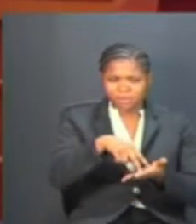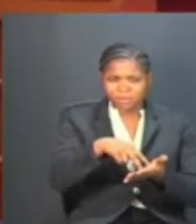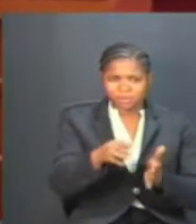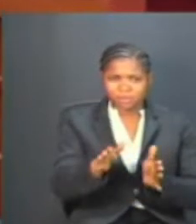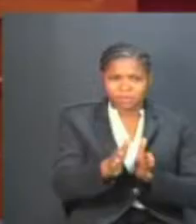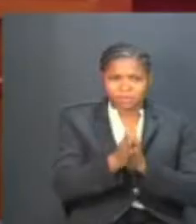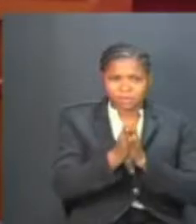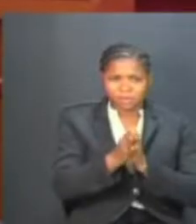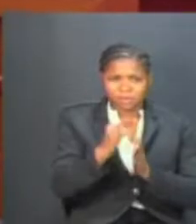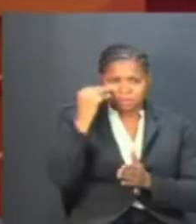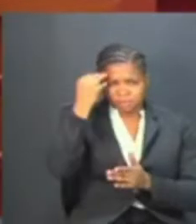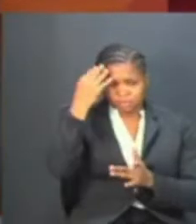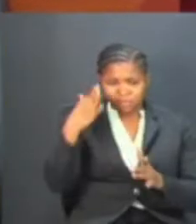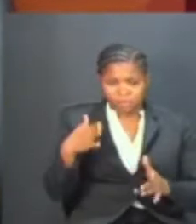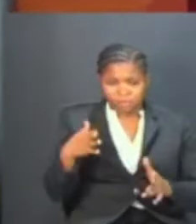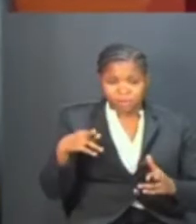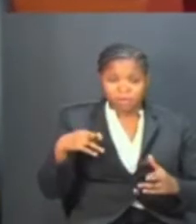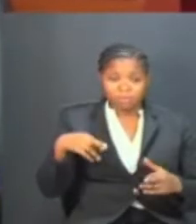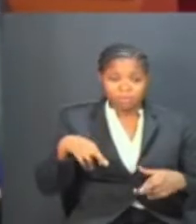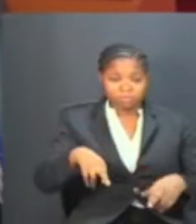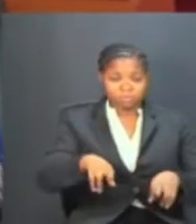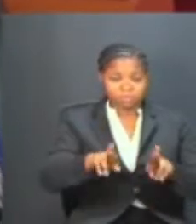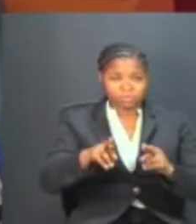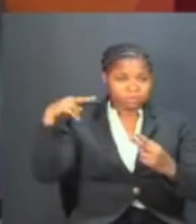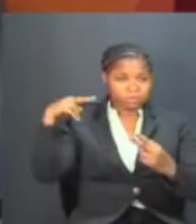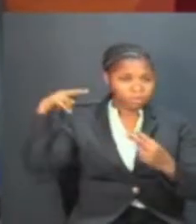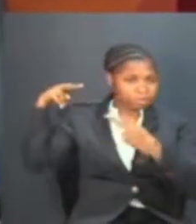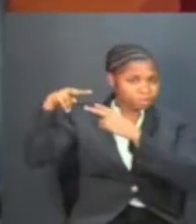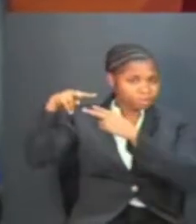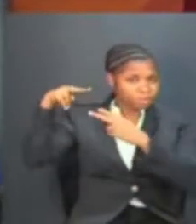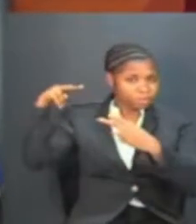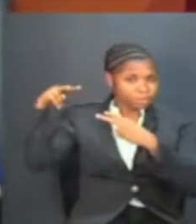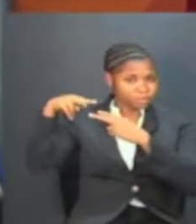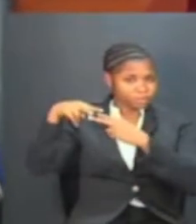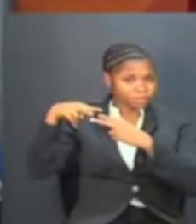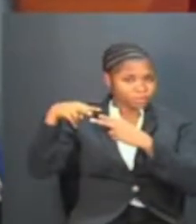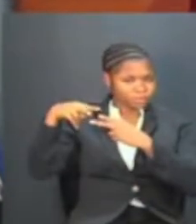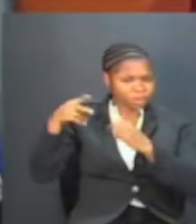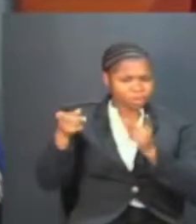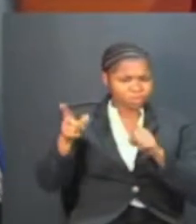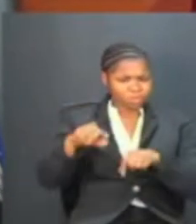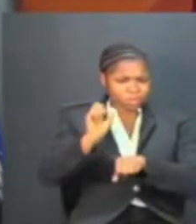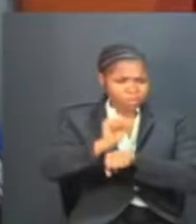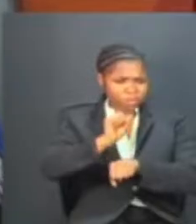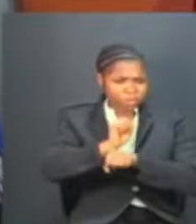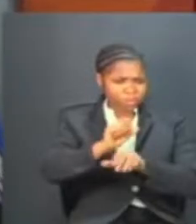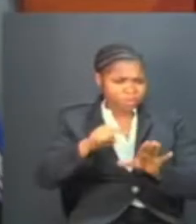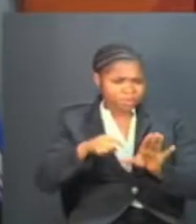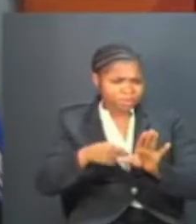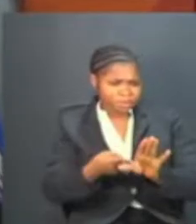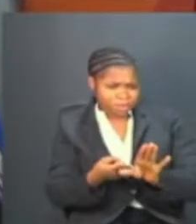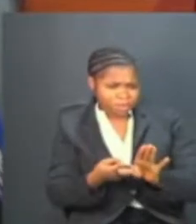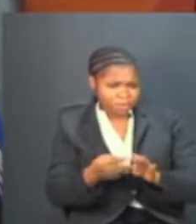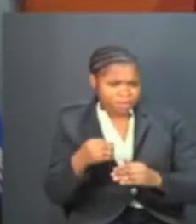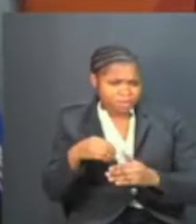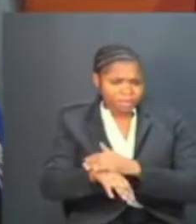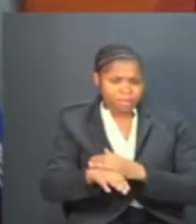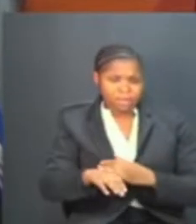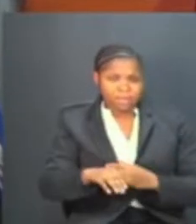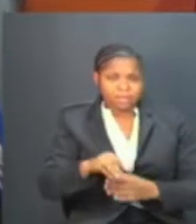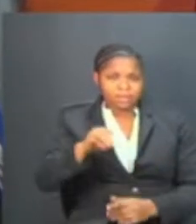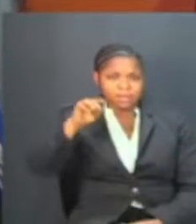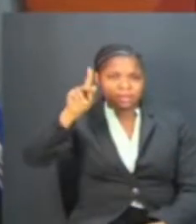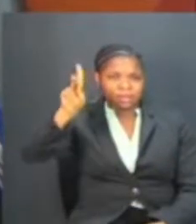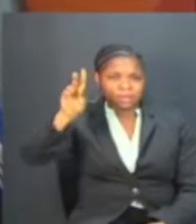and Highways when work will commence on the following areas in the KJB district, since